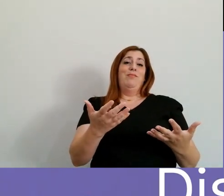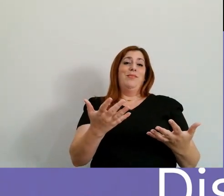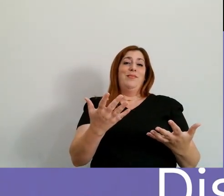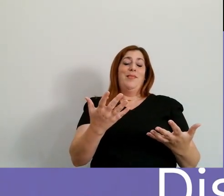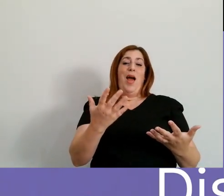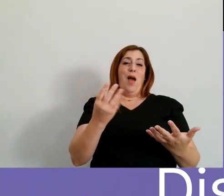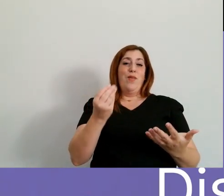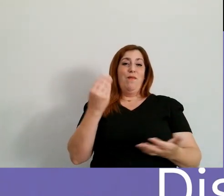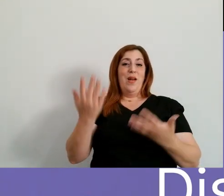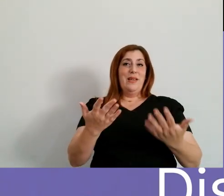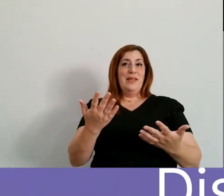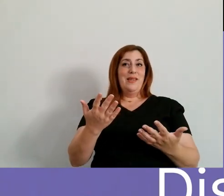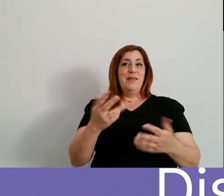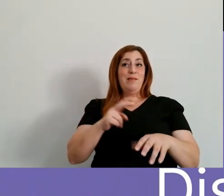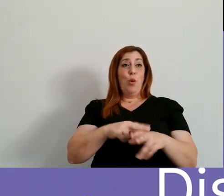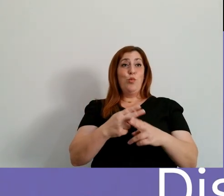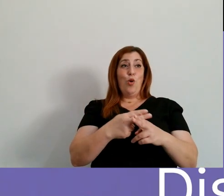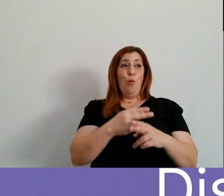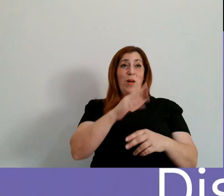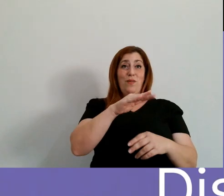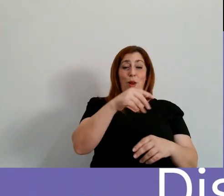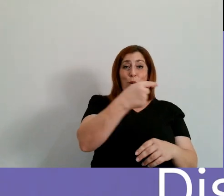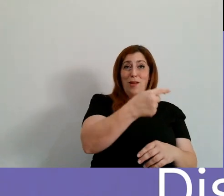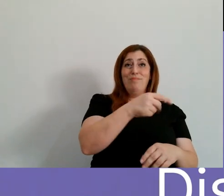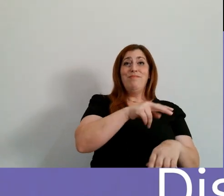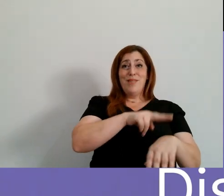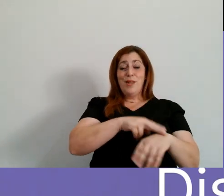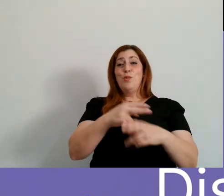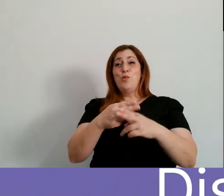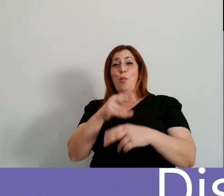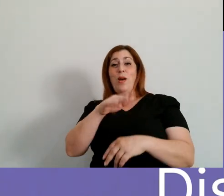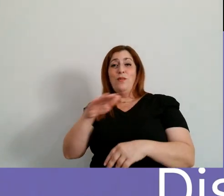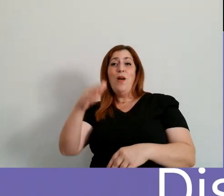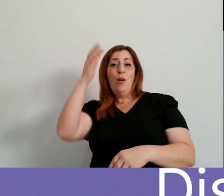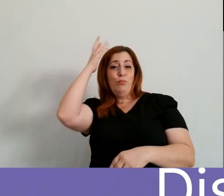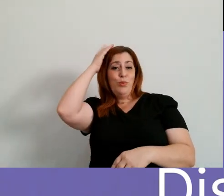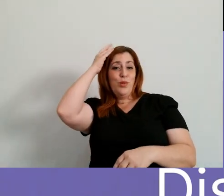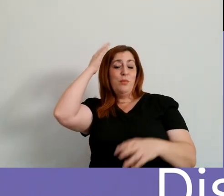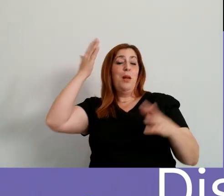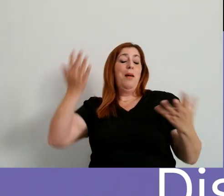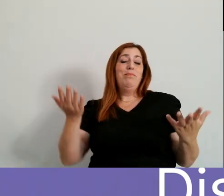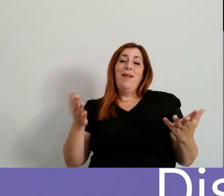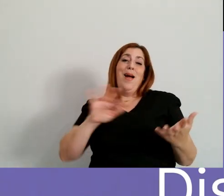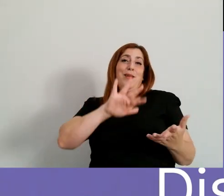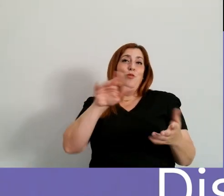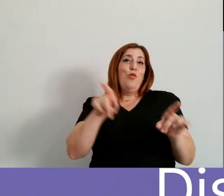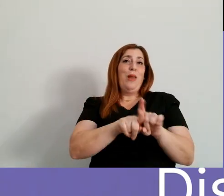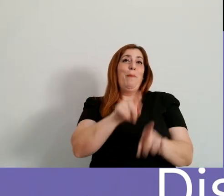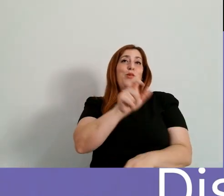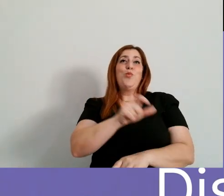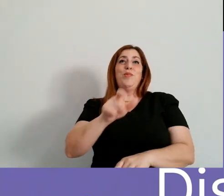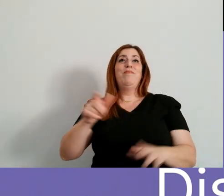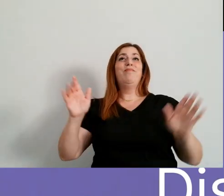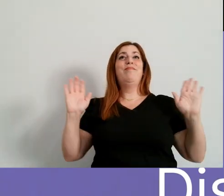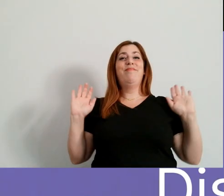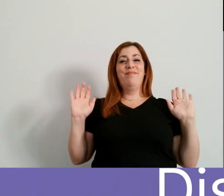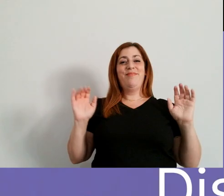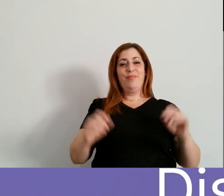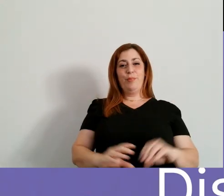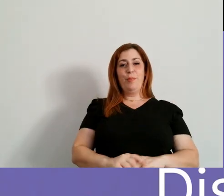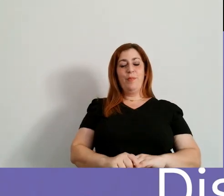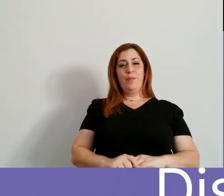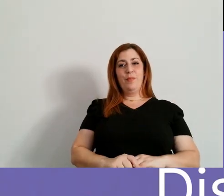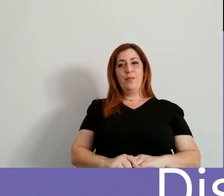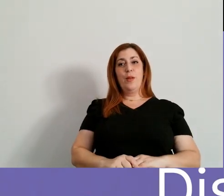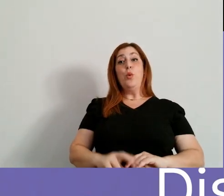would probably work with us as well. Again, we're still people. So